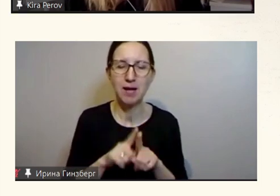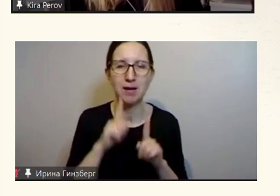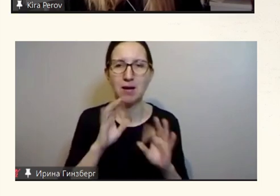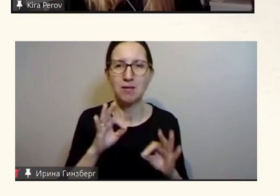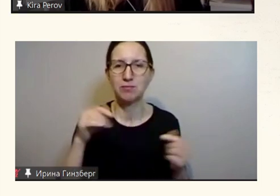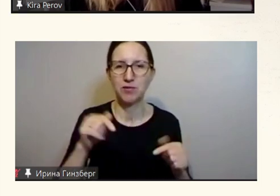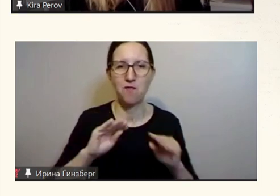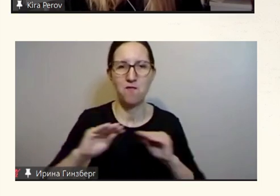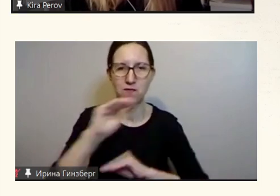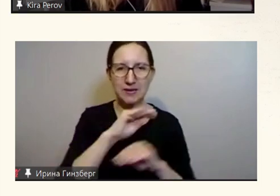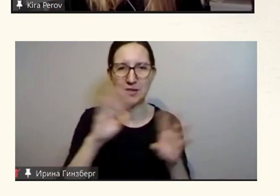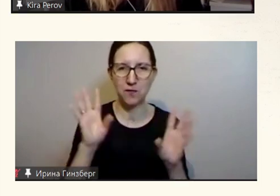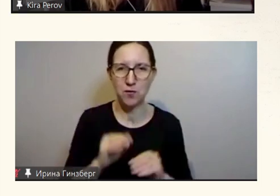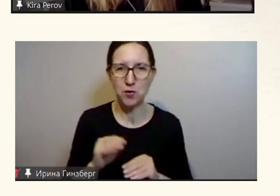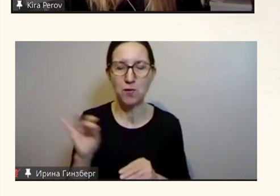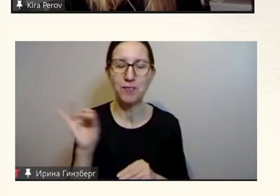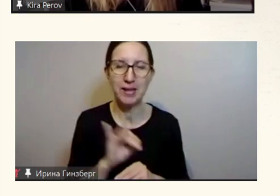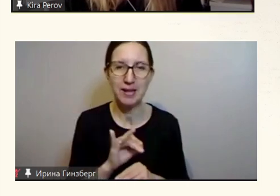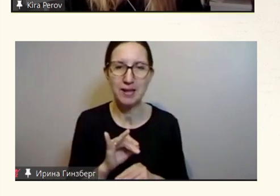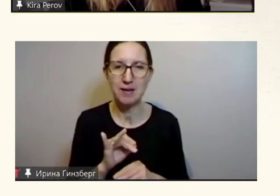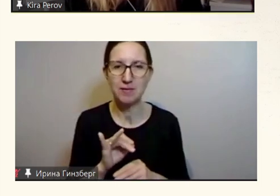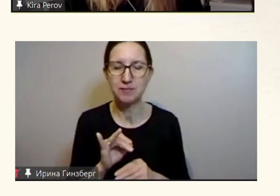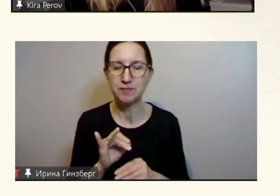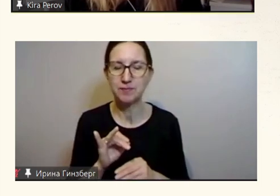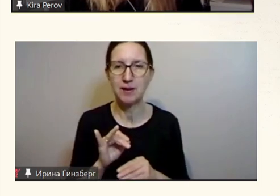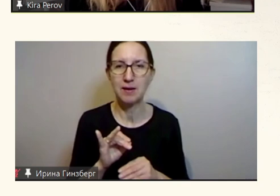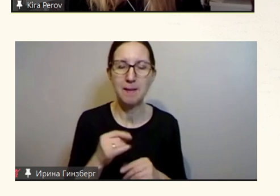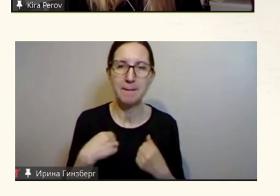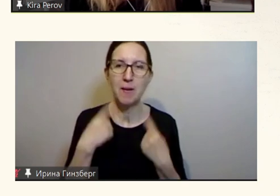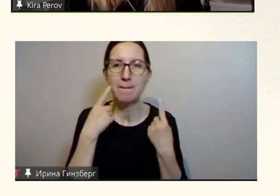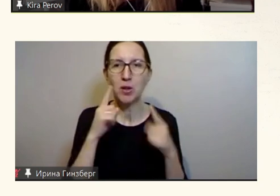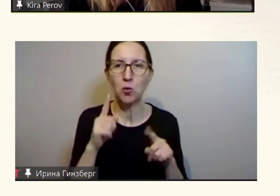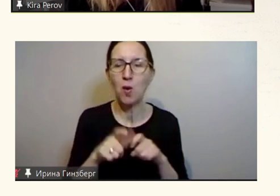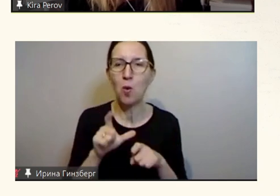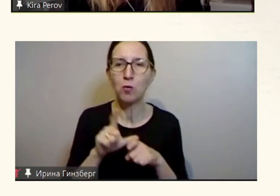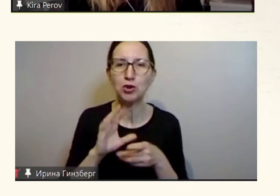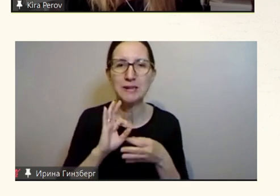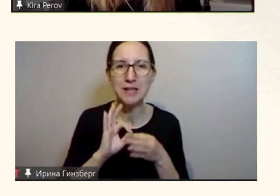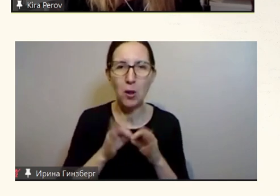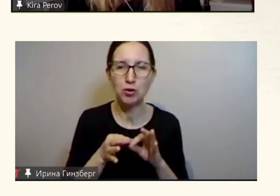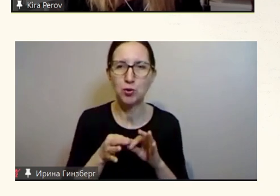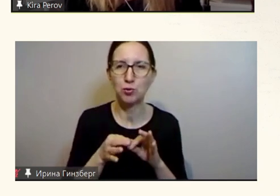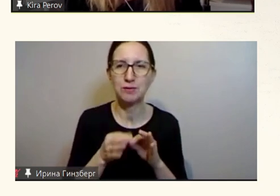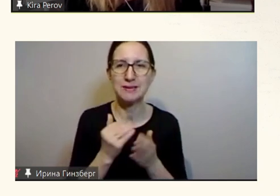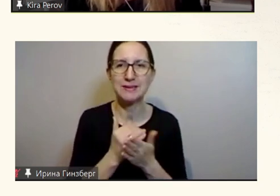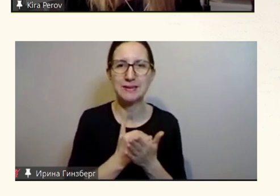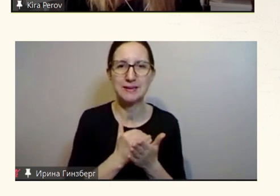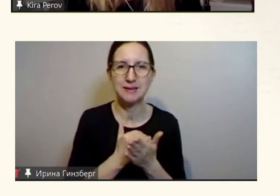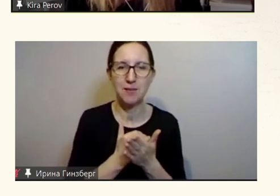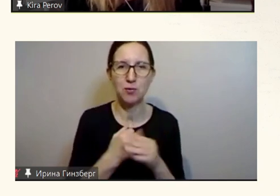to make the exhibition look organic in the existing spaces.